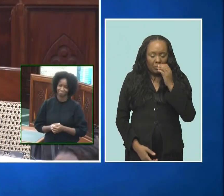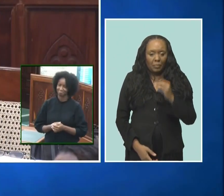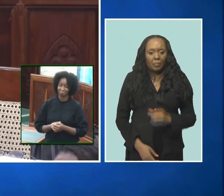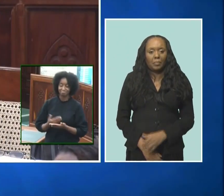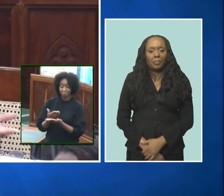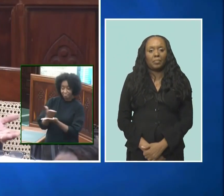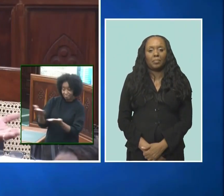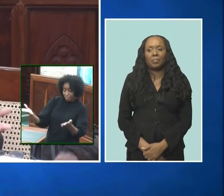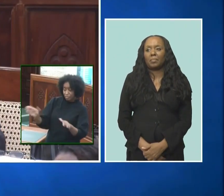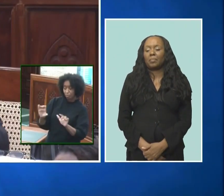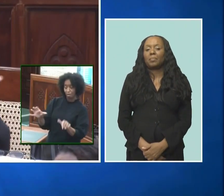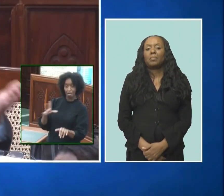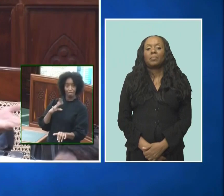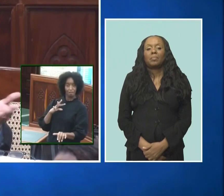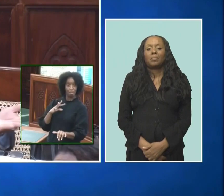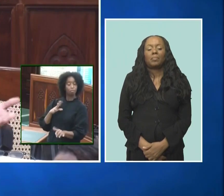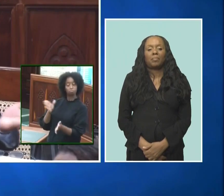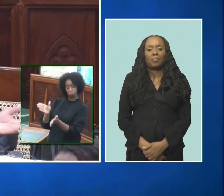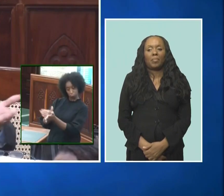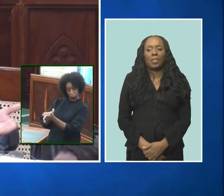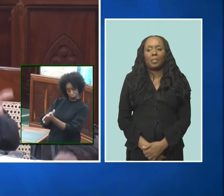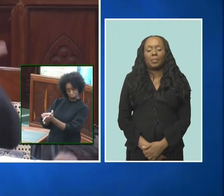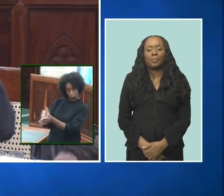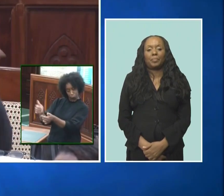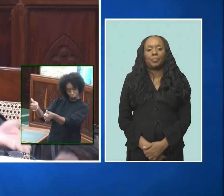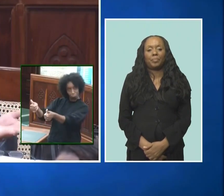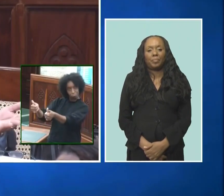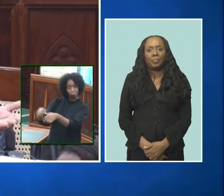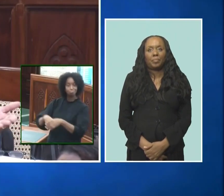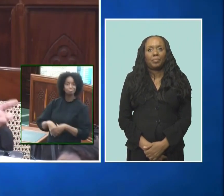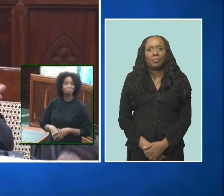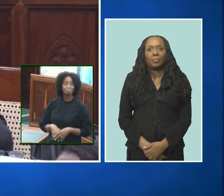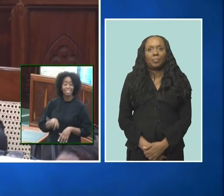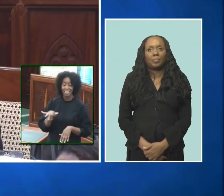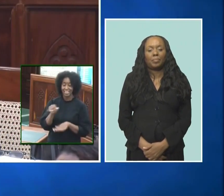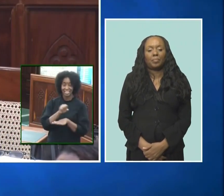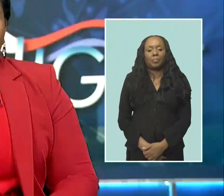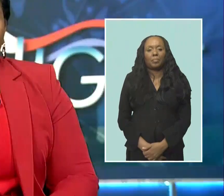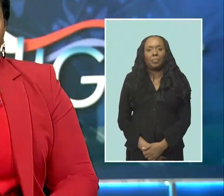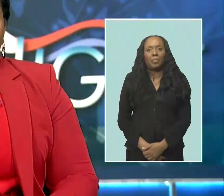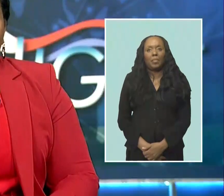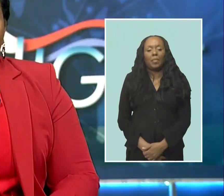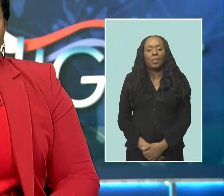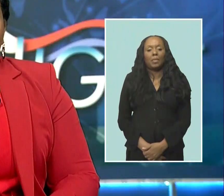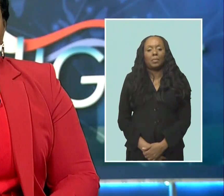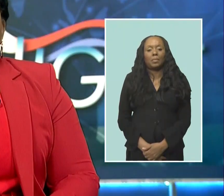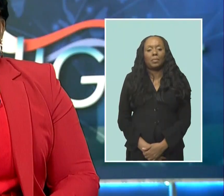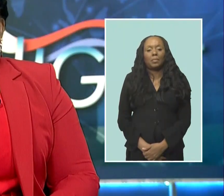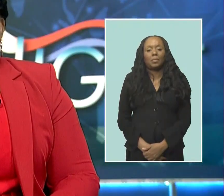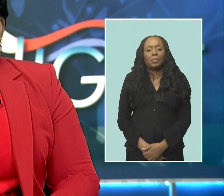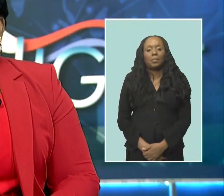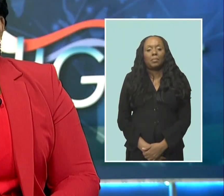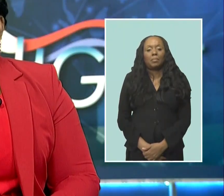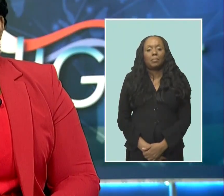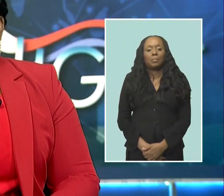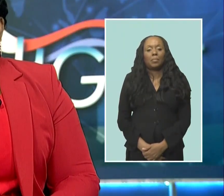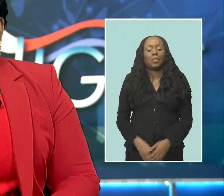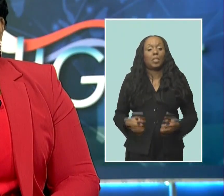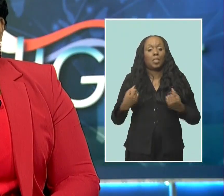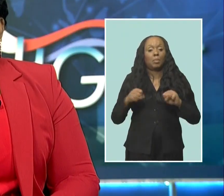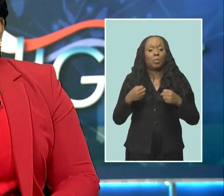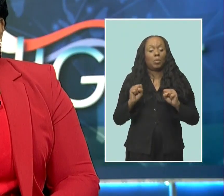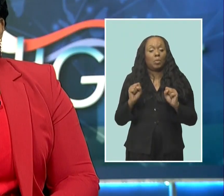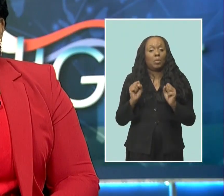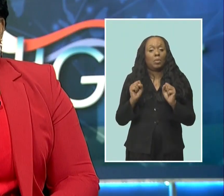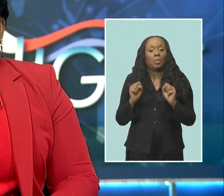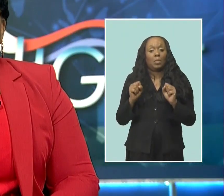stadium is now to be converted into a multi-purpose facility, congratulations. The long-awaited sports facility